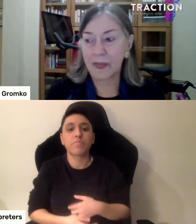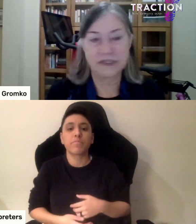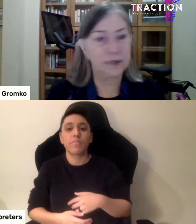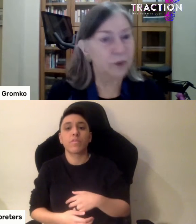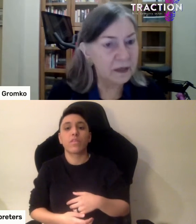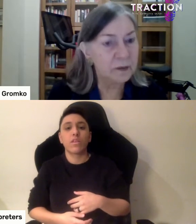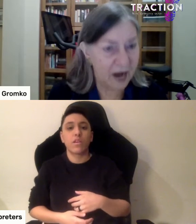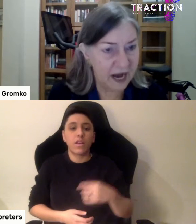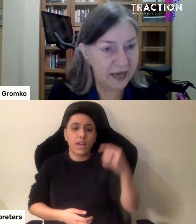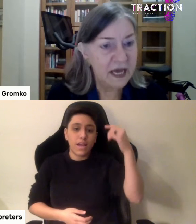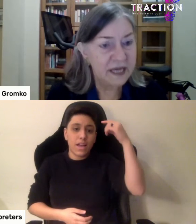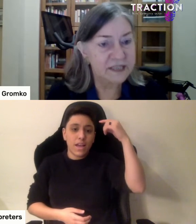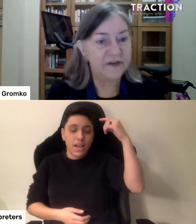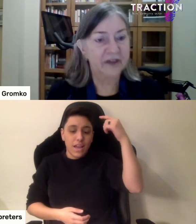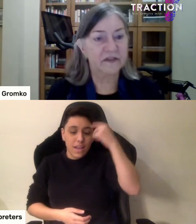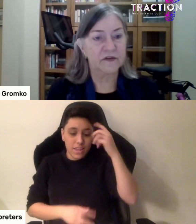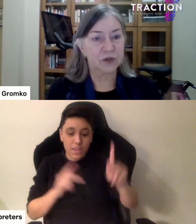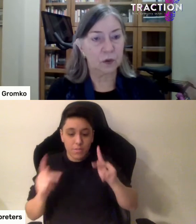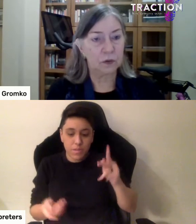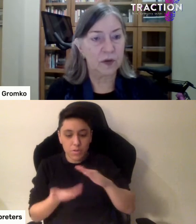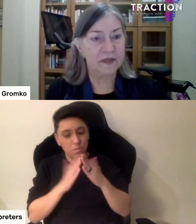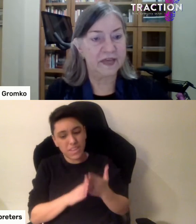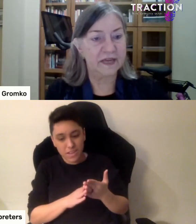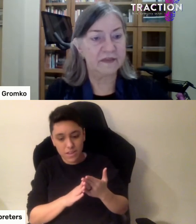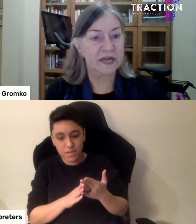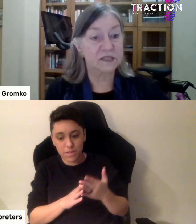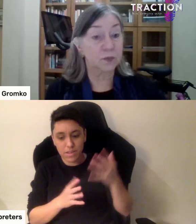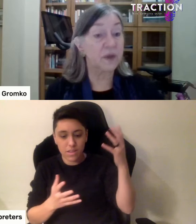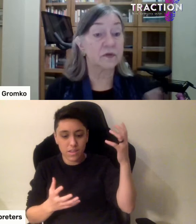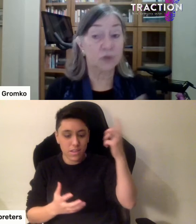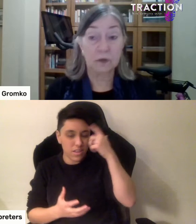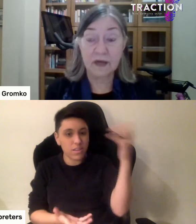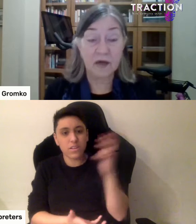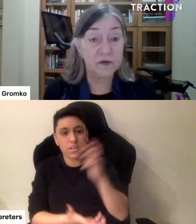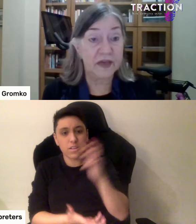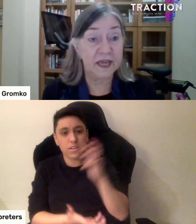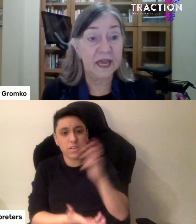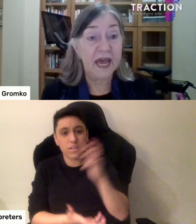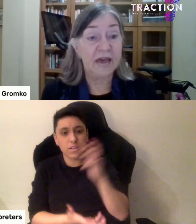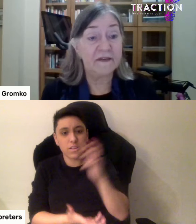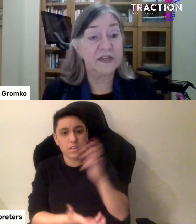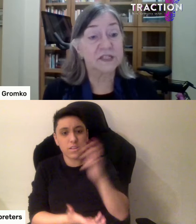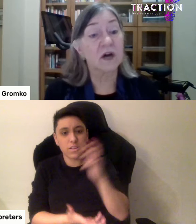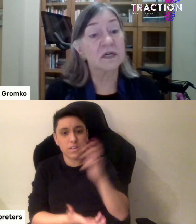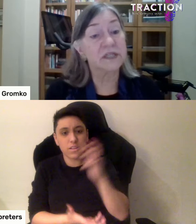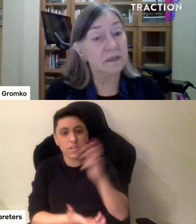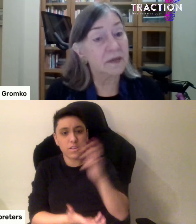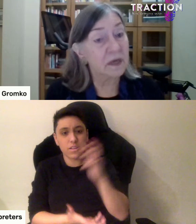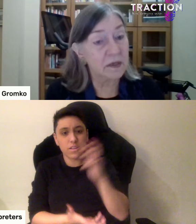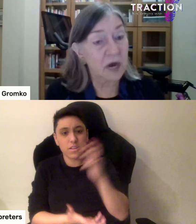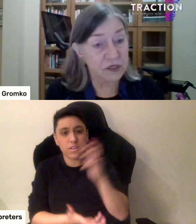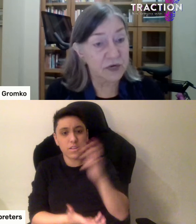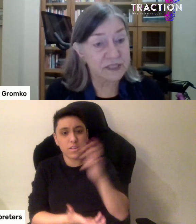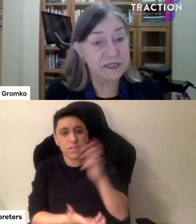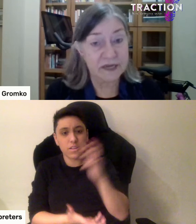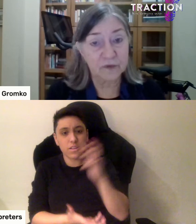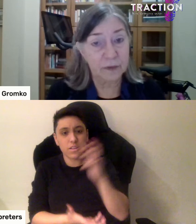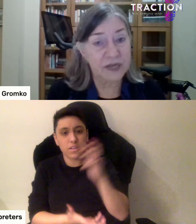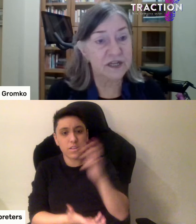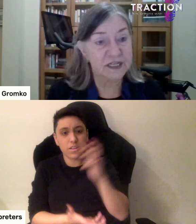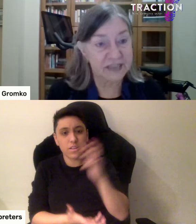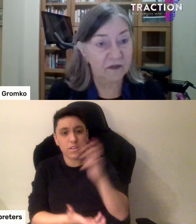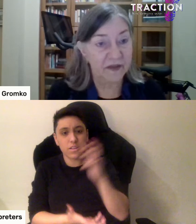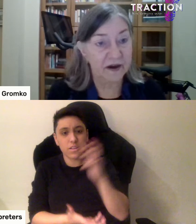really derailed by, is the fact that they're told one thing and then next week they're told another thing, and then they start to not trust